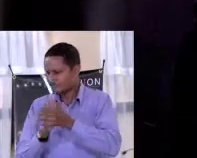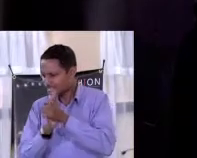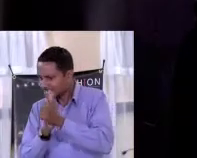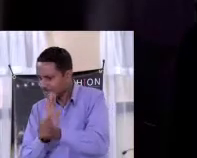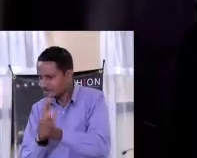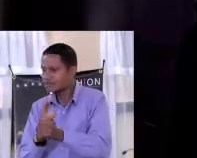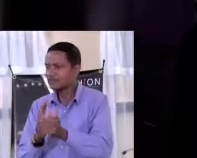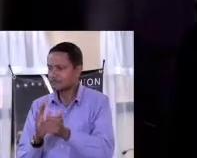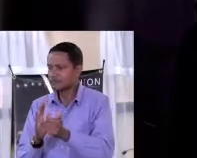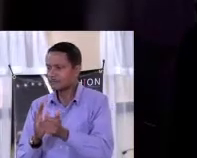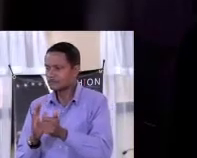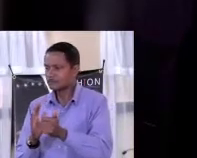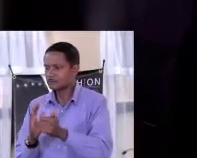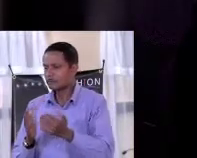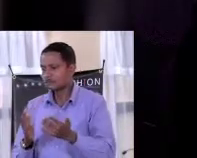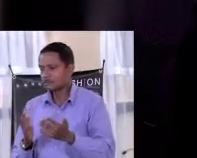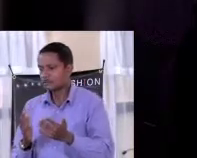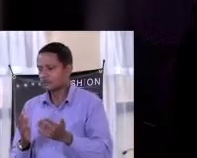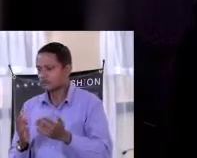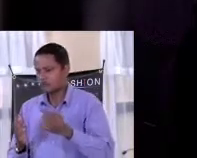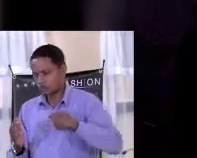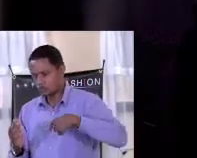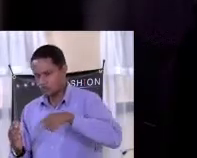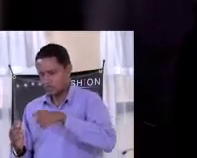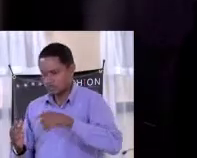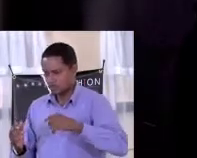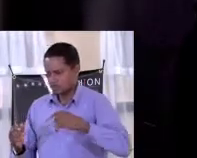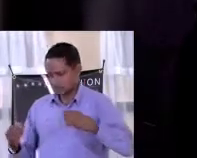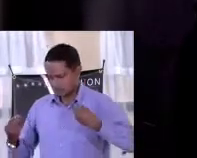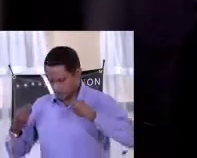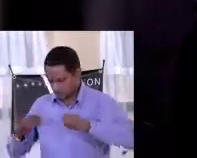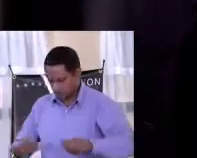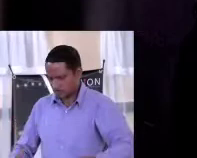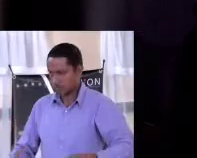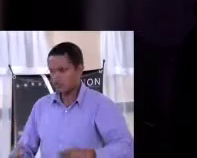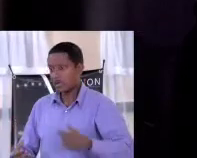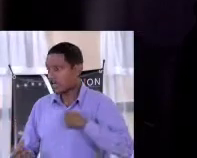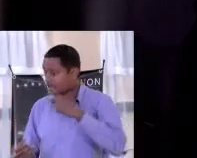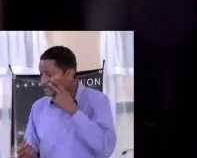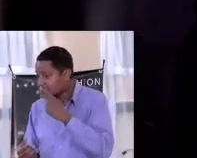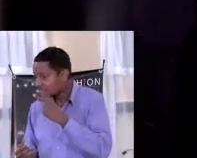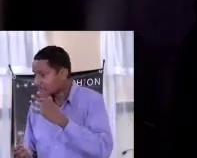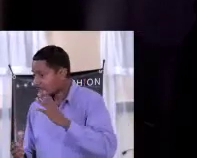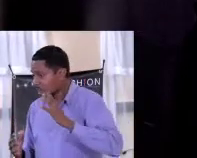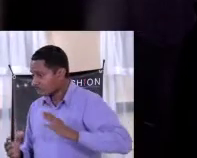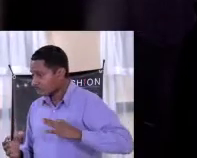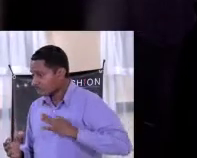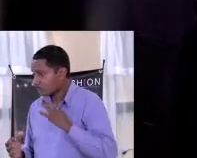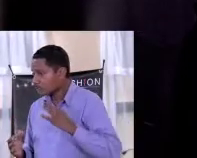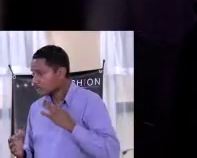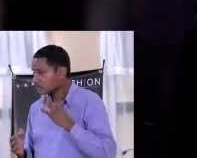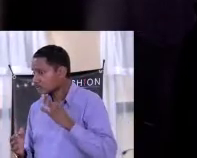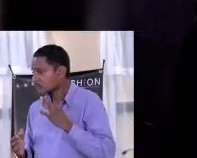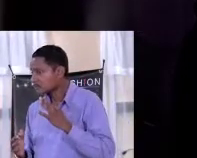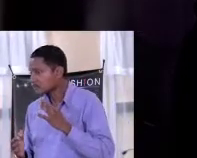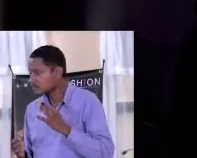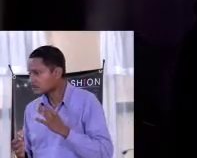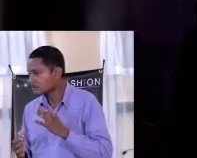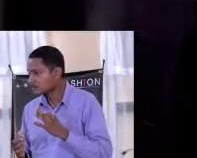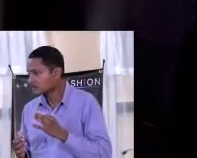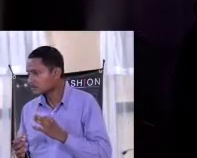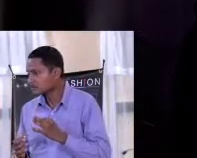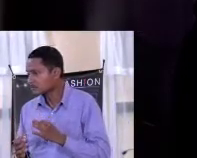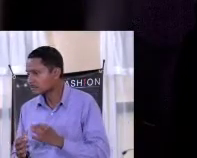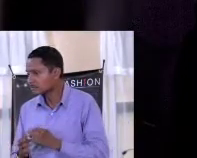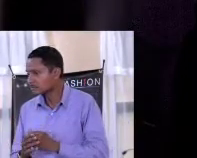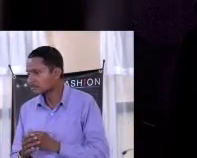ourselves, how we costume ourselves. Because I see fashion under the